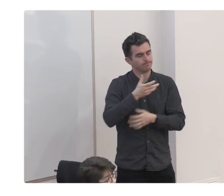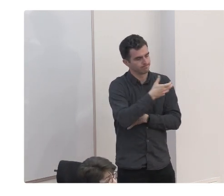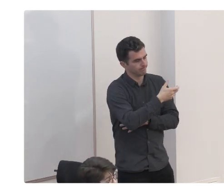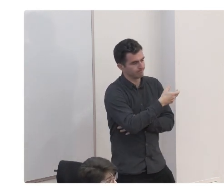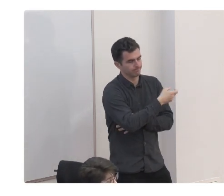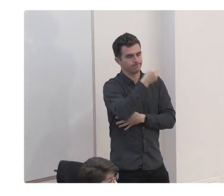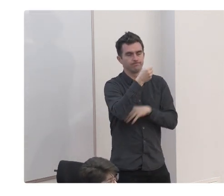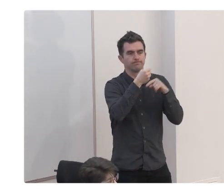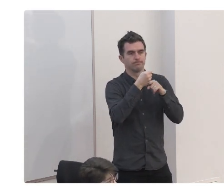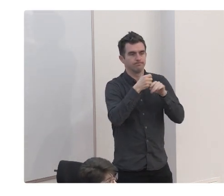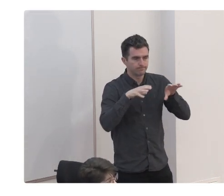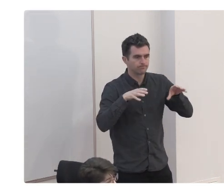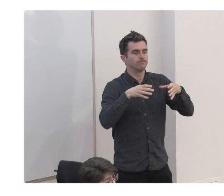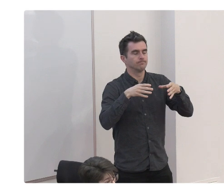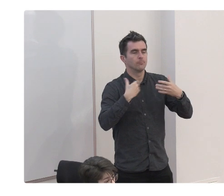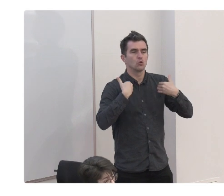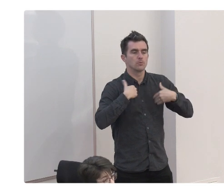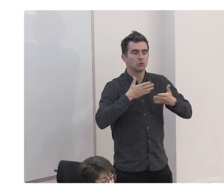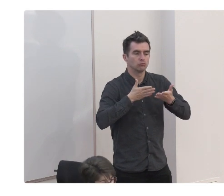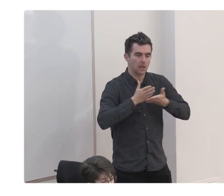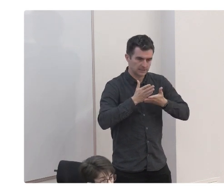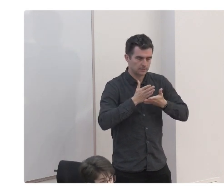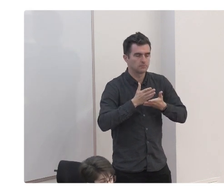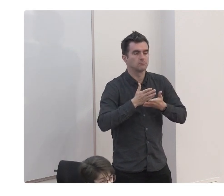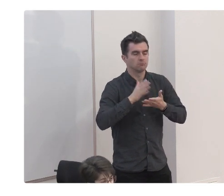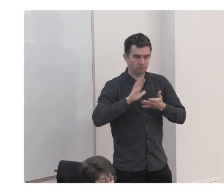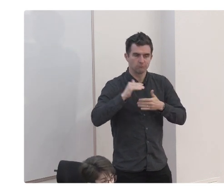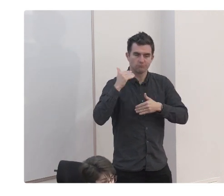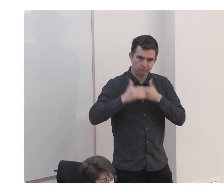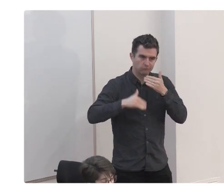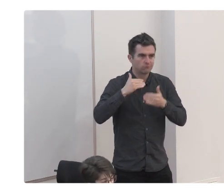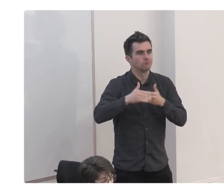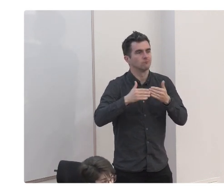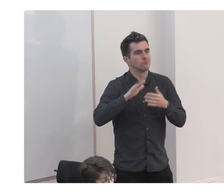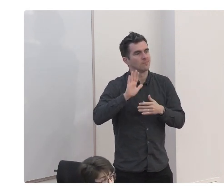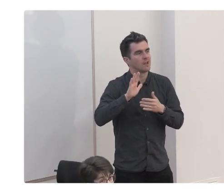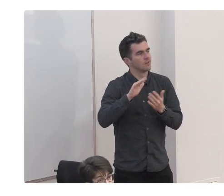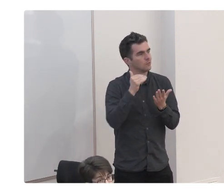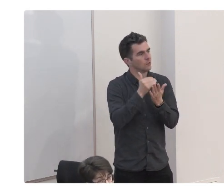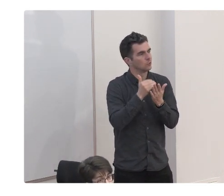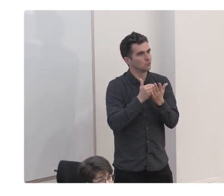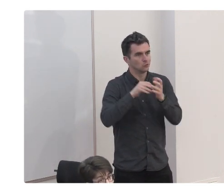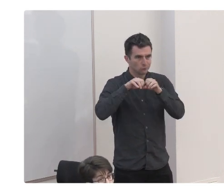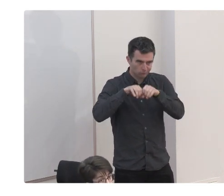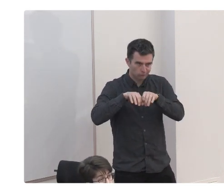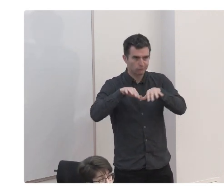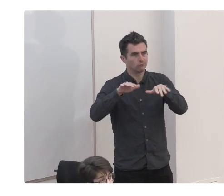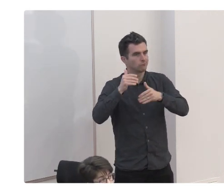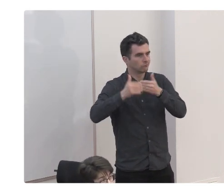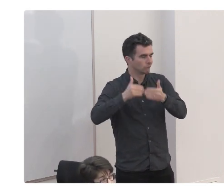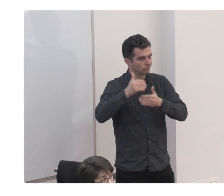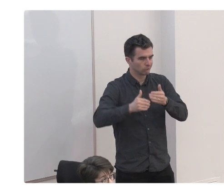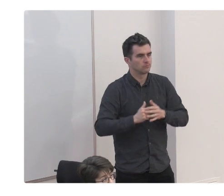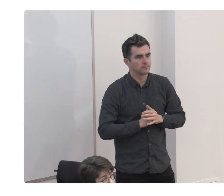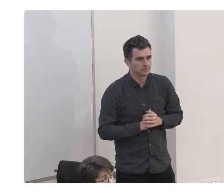monitored and protect and promote the rights of people with disability. So this this